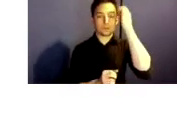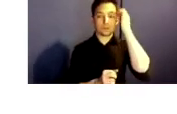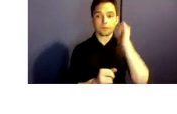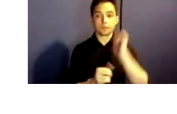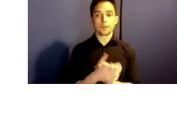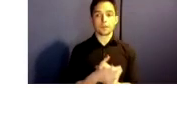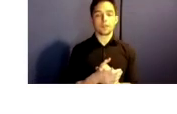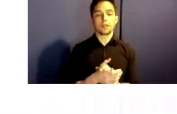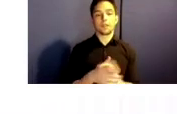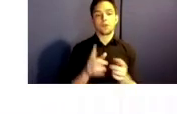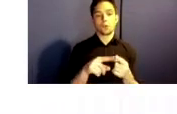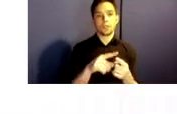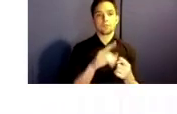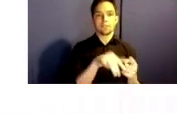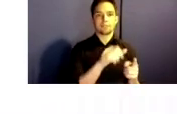serious disease.